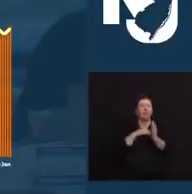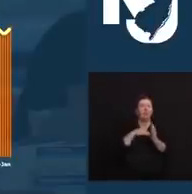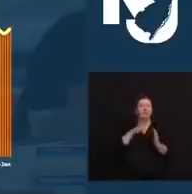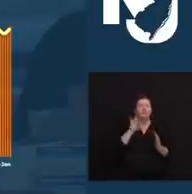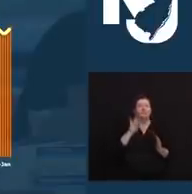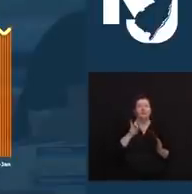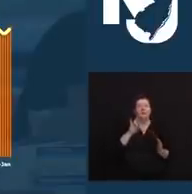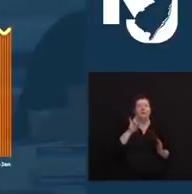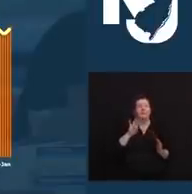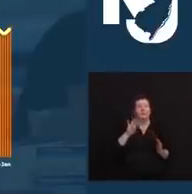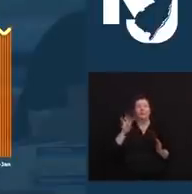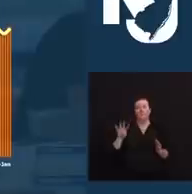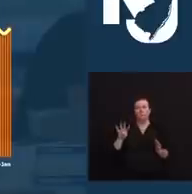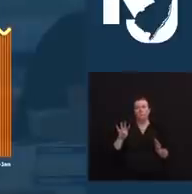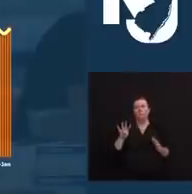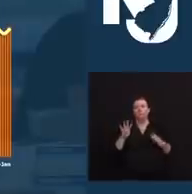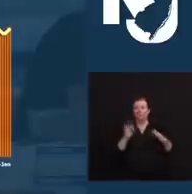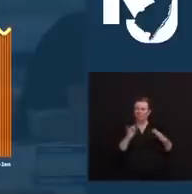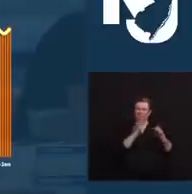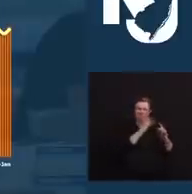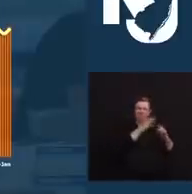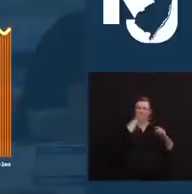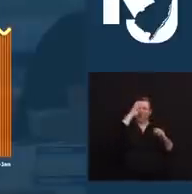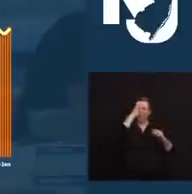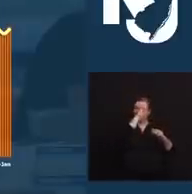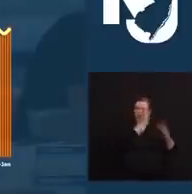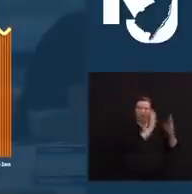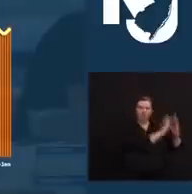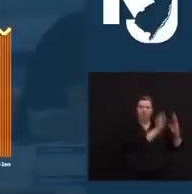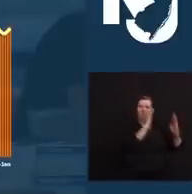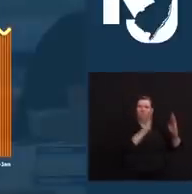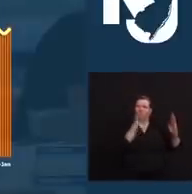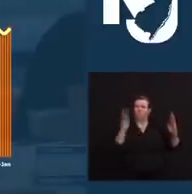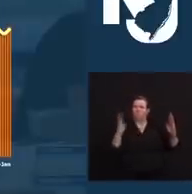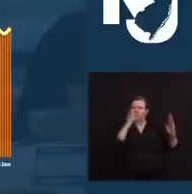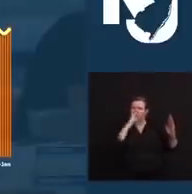3,744. Remember our peak COVID beds just after Easter,